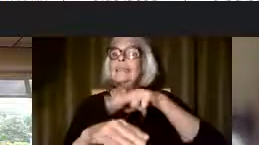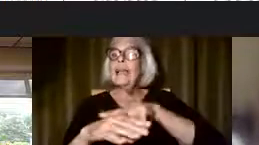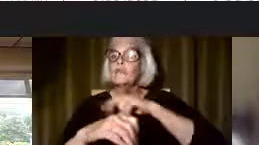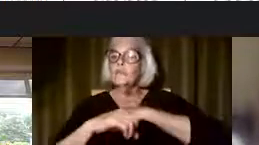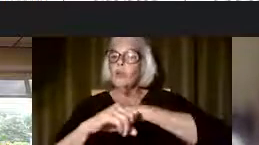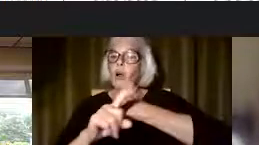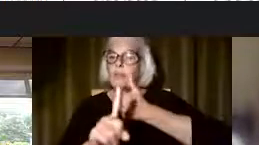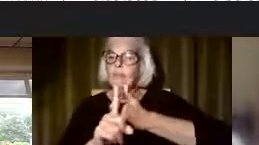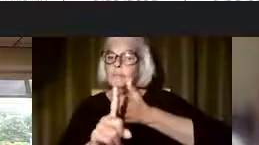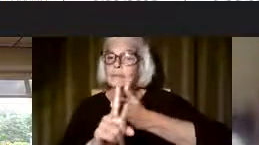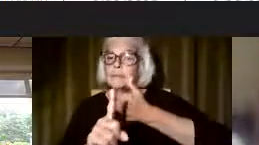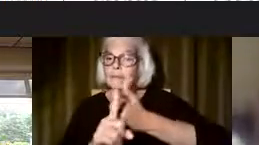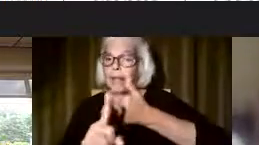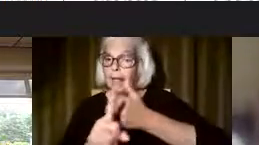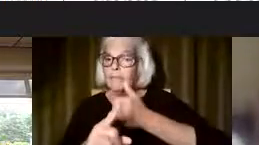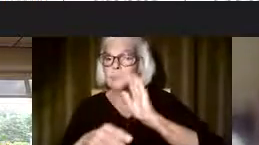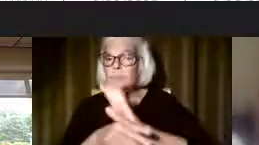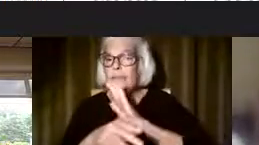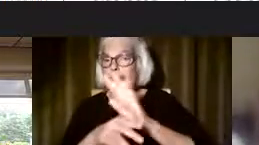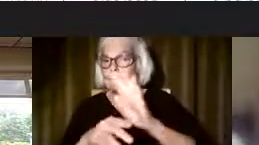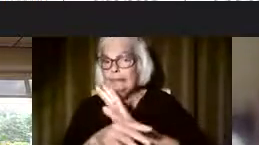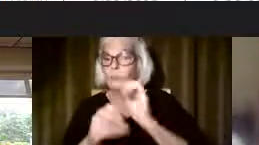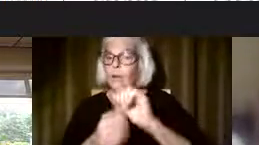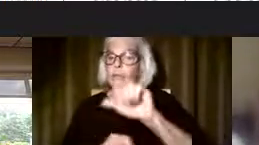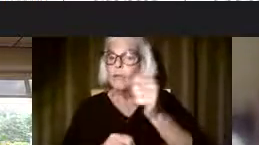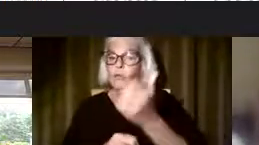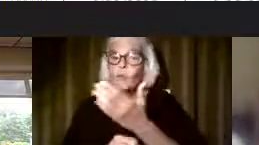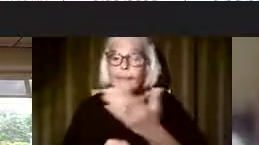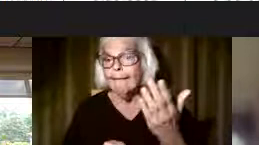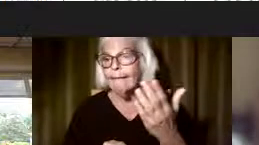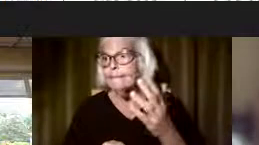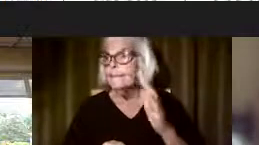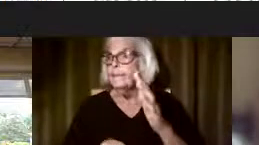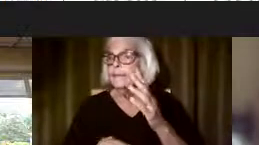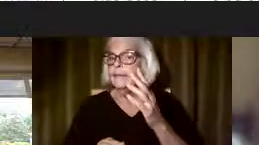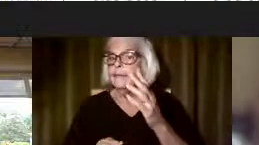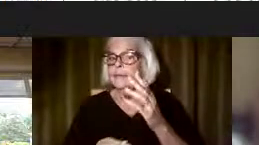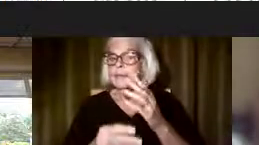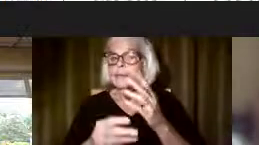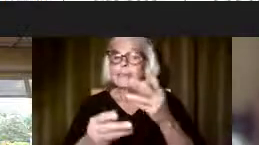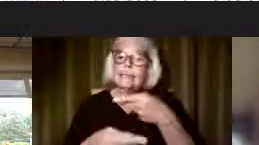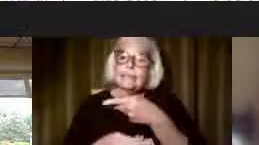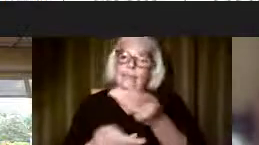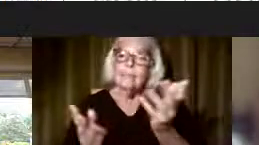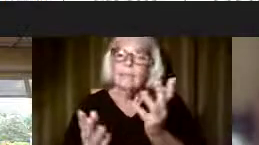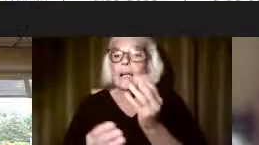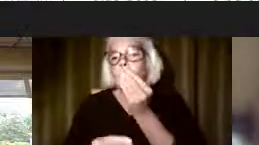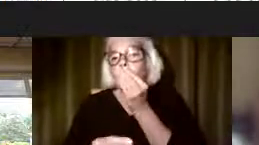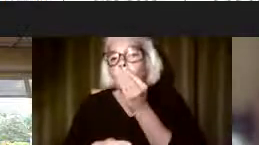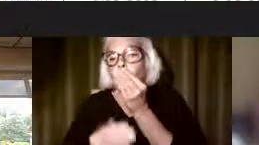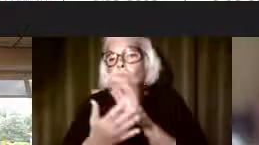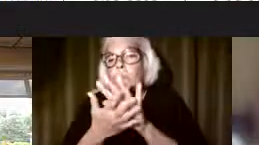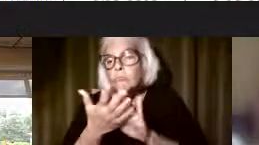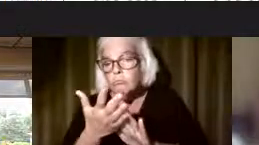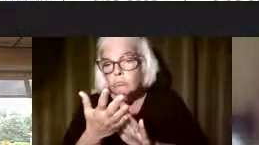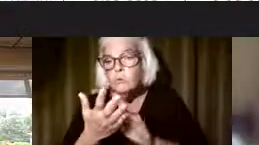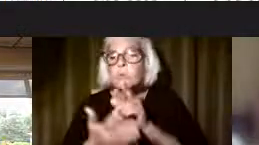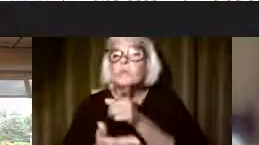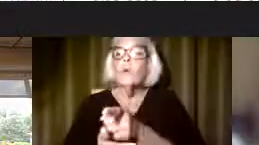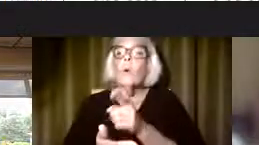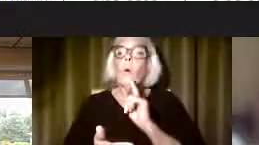towards vaccinations in the spring. And so we asked for a request for